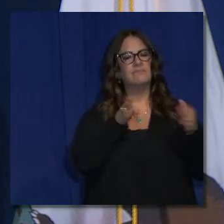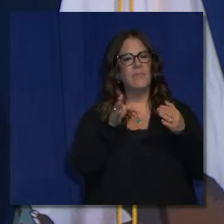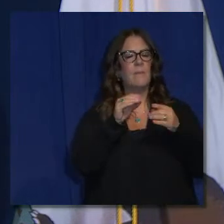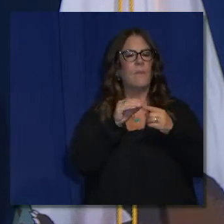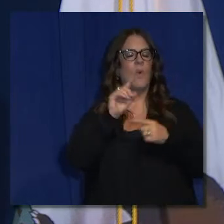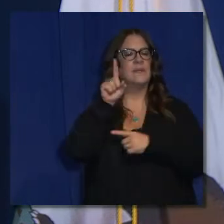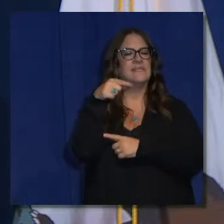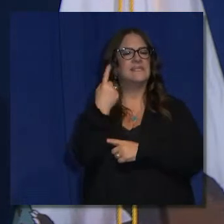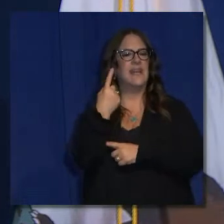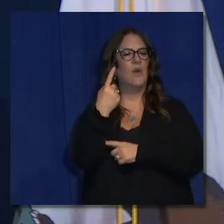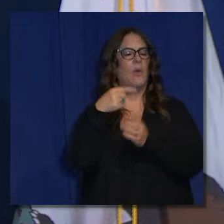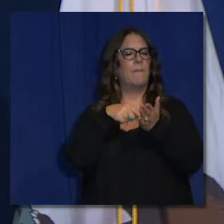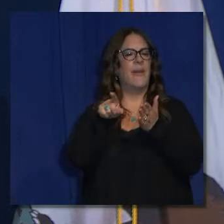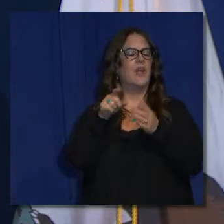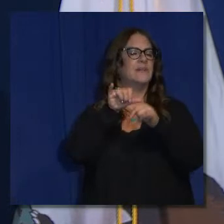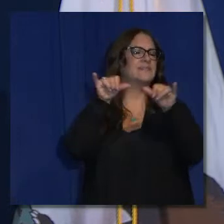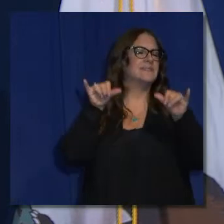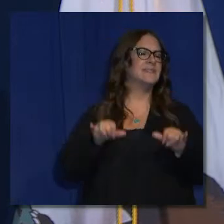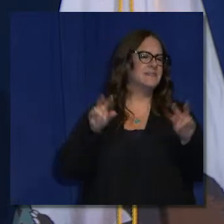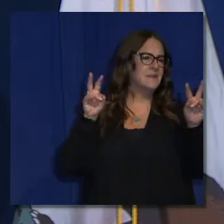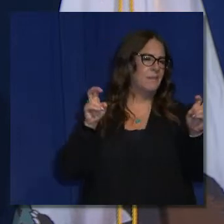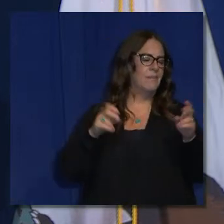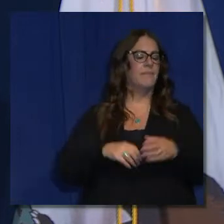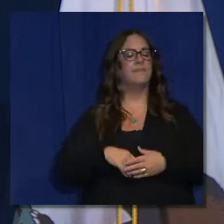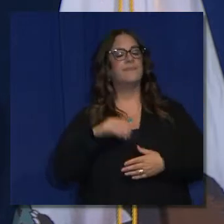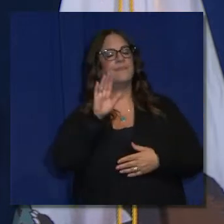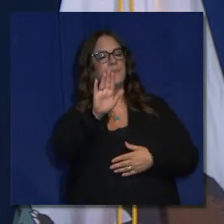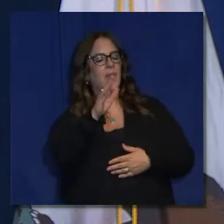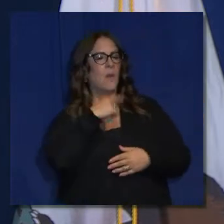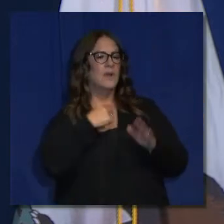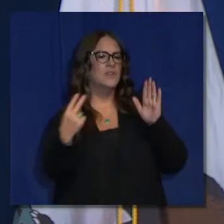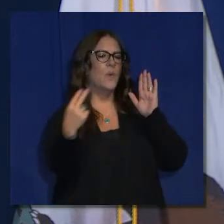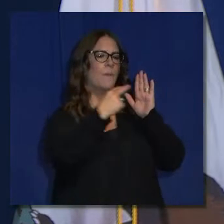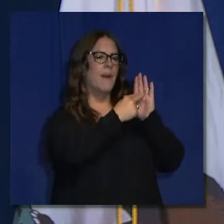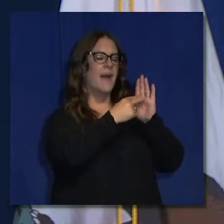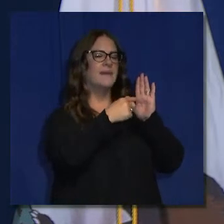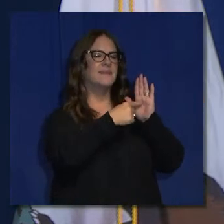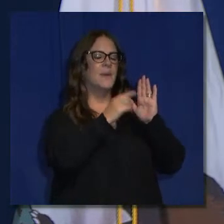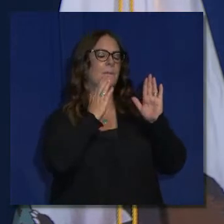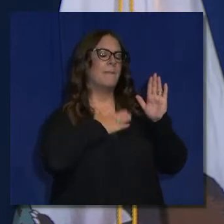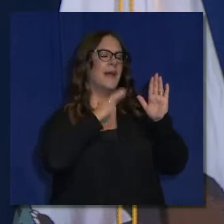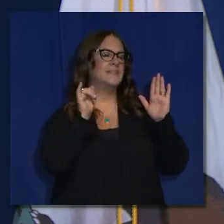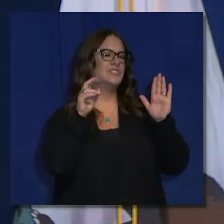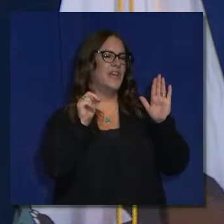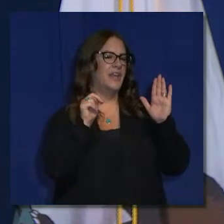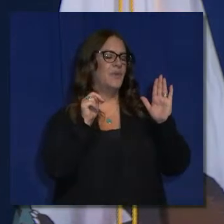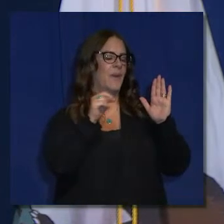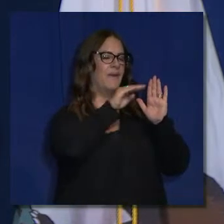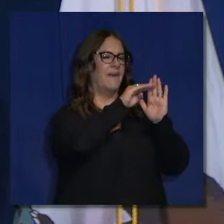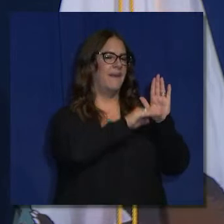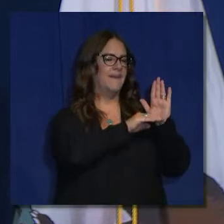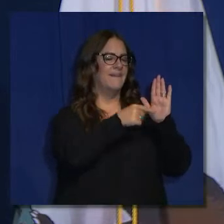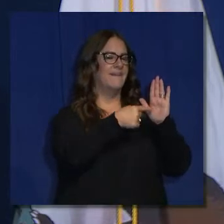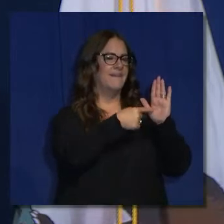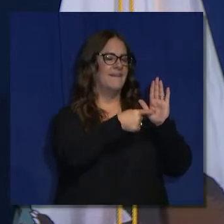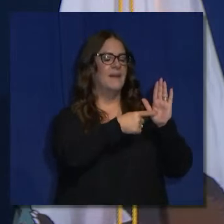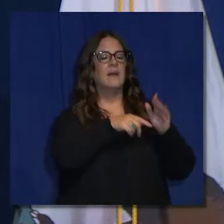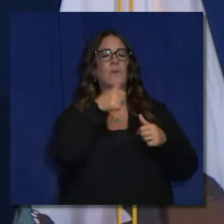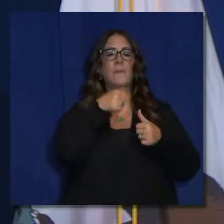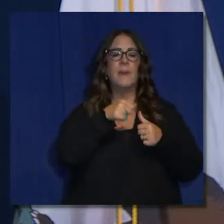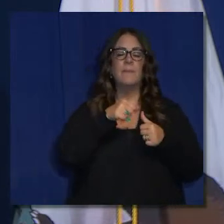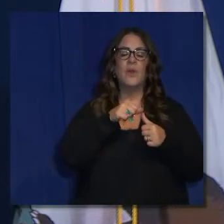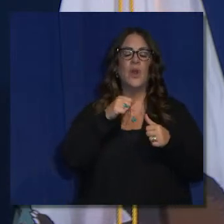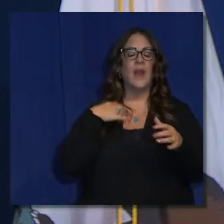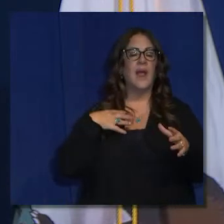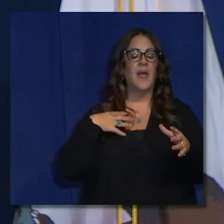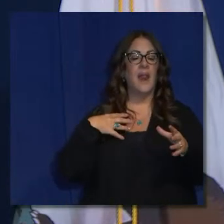single-payer system. I'll refer you to the January questions that you and others had on this topic to update a